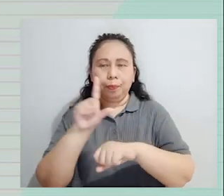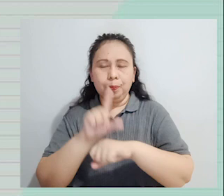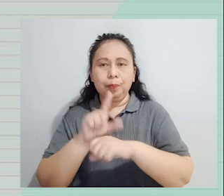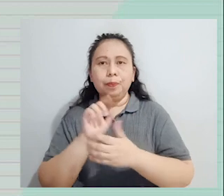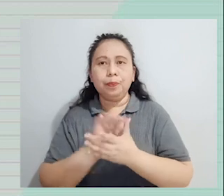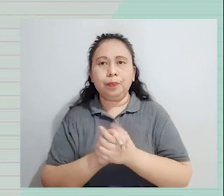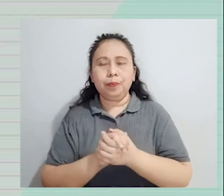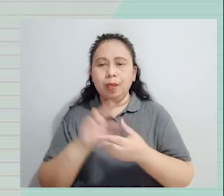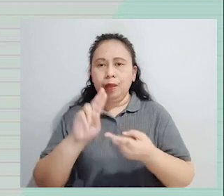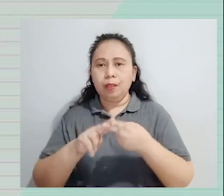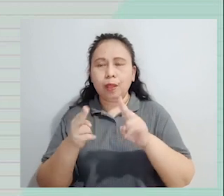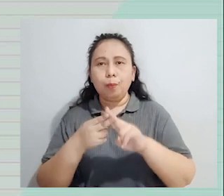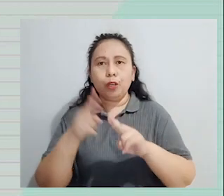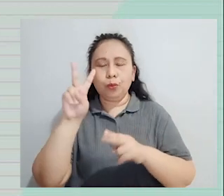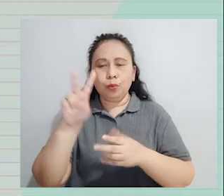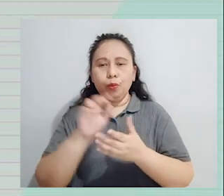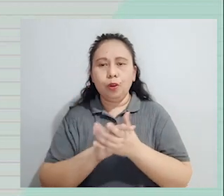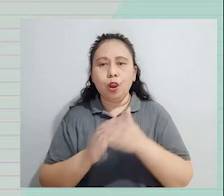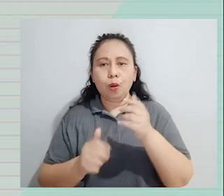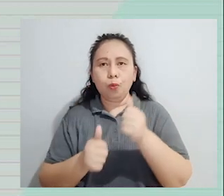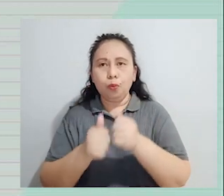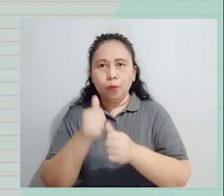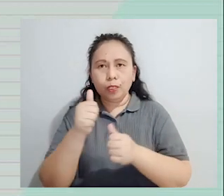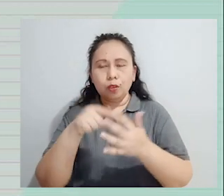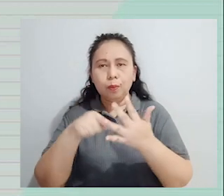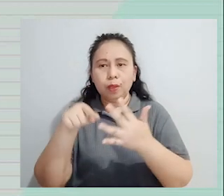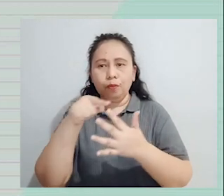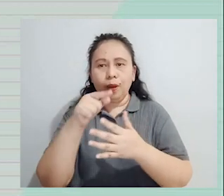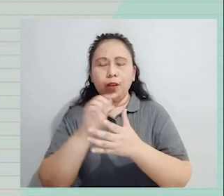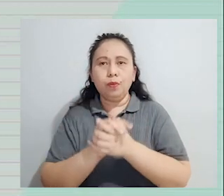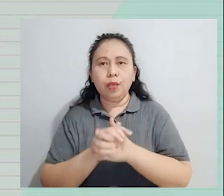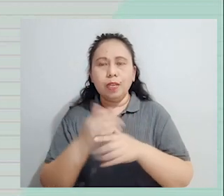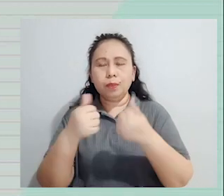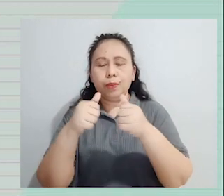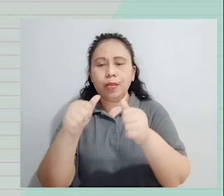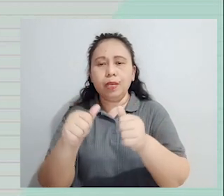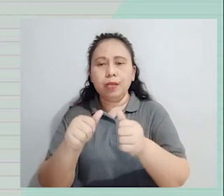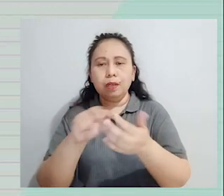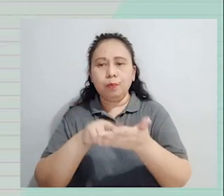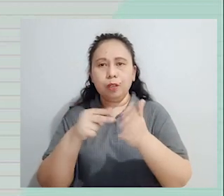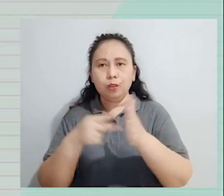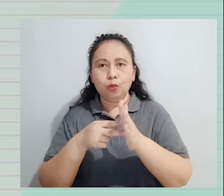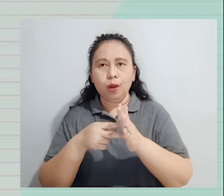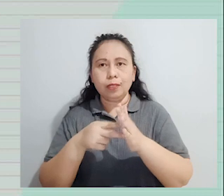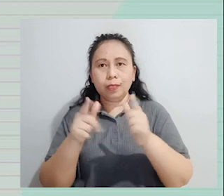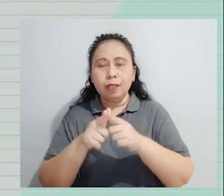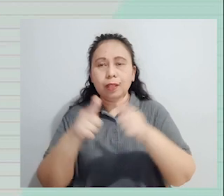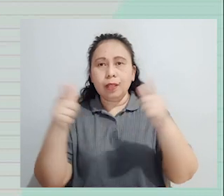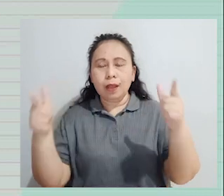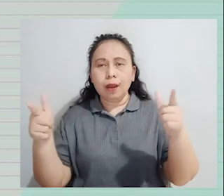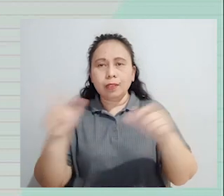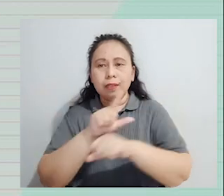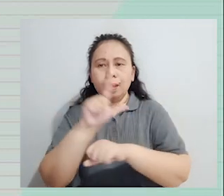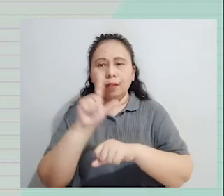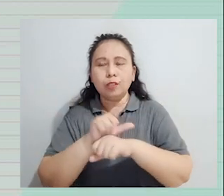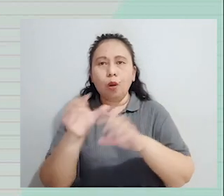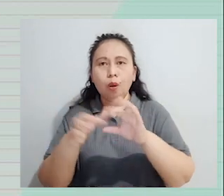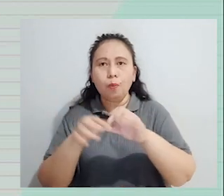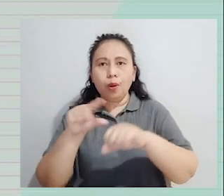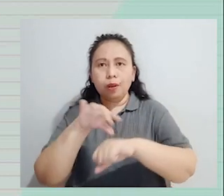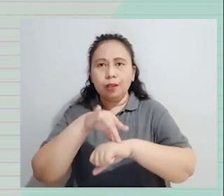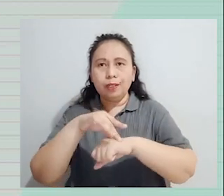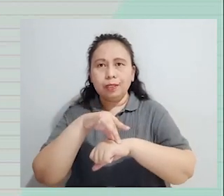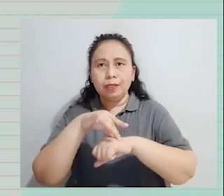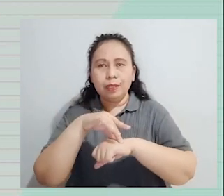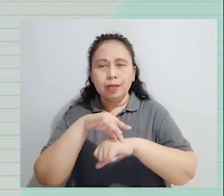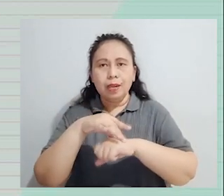Number 2. Which of the following is being referred to as large slabs of Earth's crust that